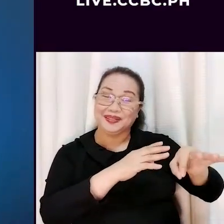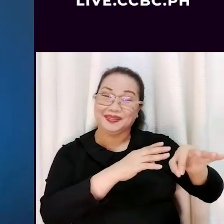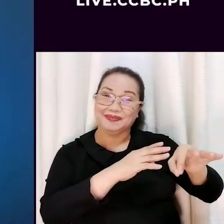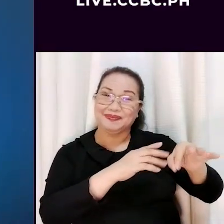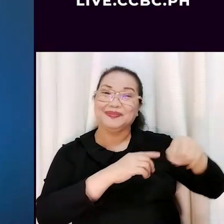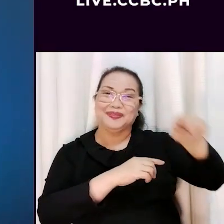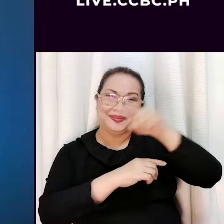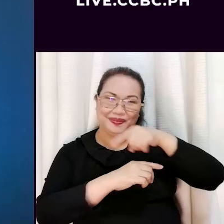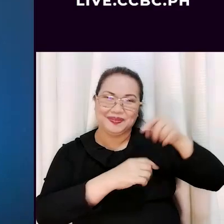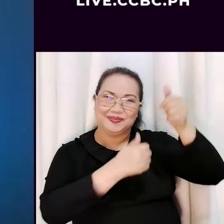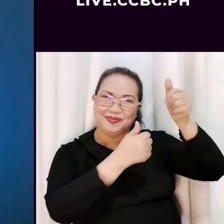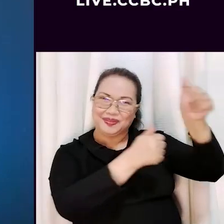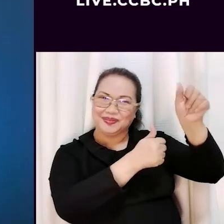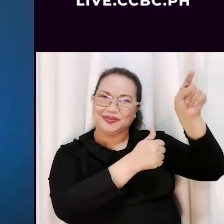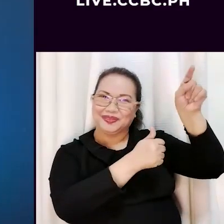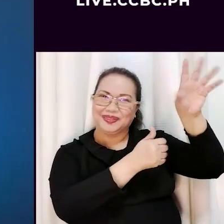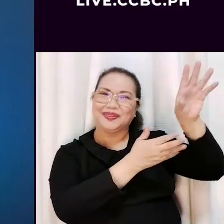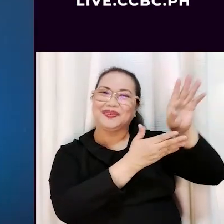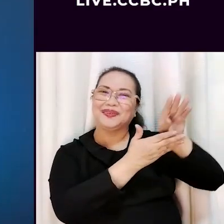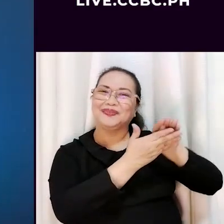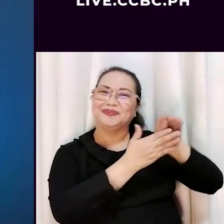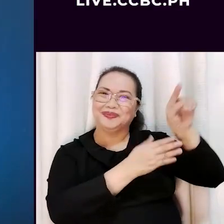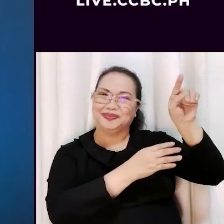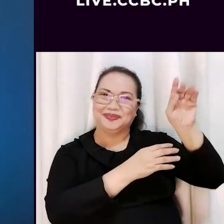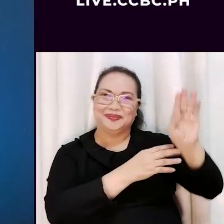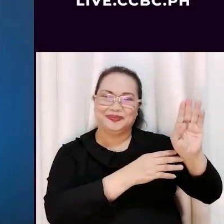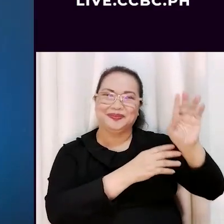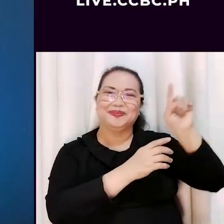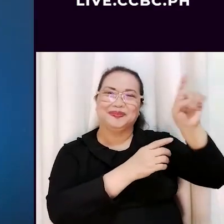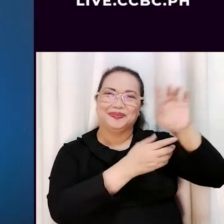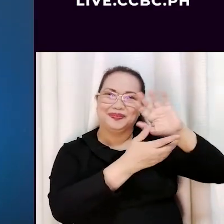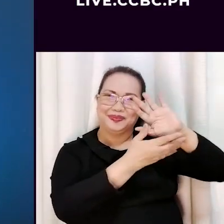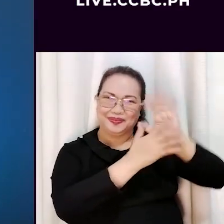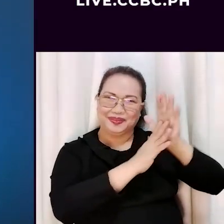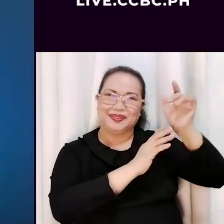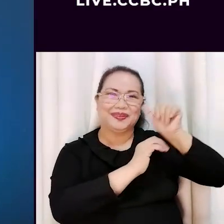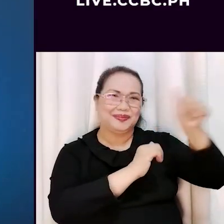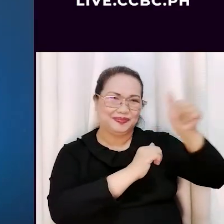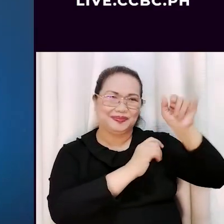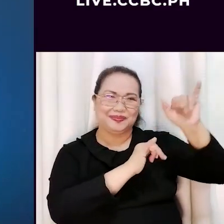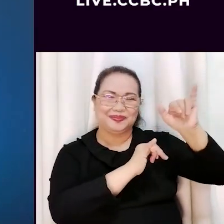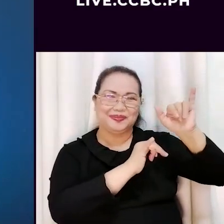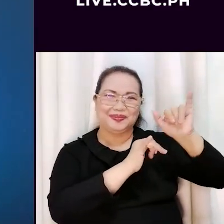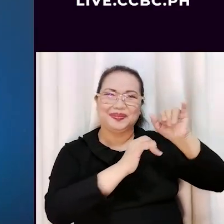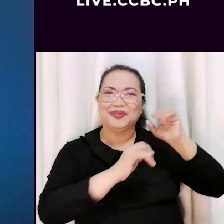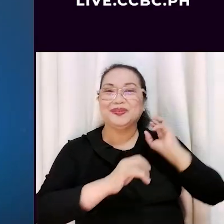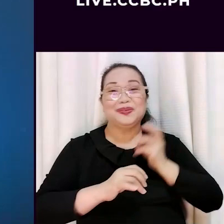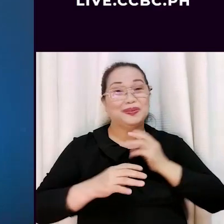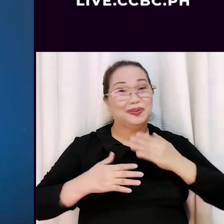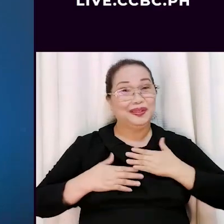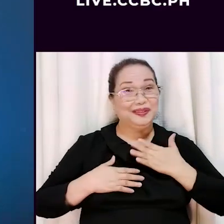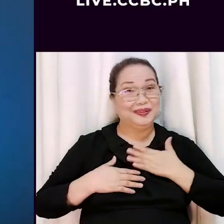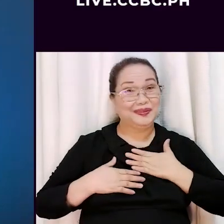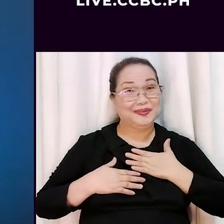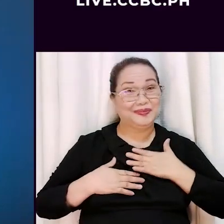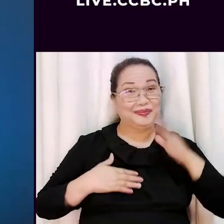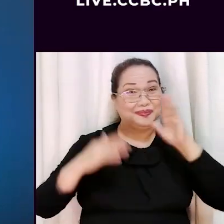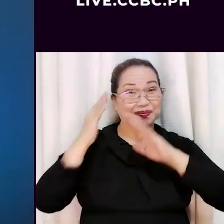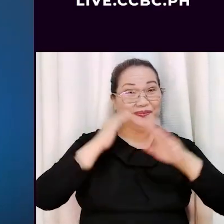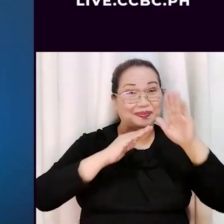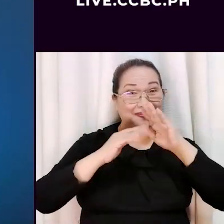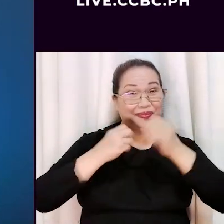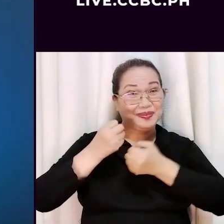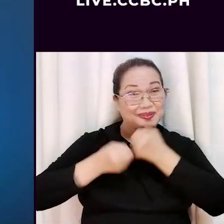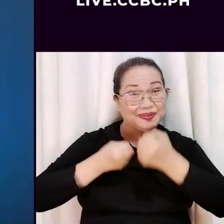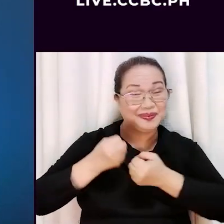we will be like Him, as what we've learned before, right? And so we glory in the tribulations. We allow